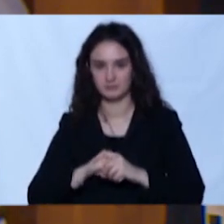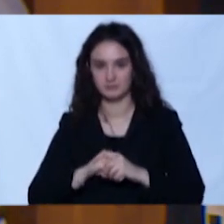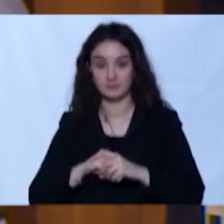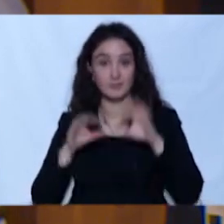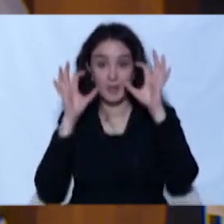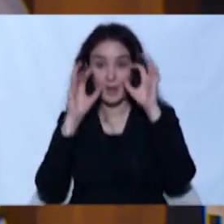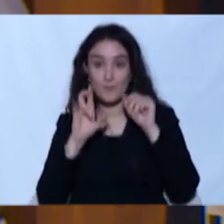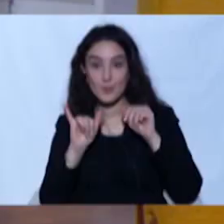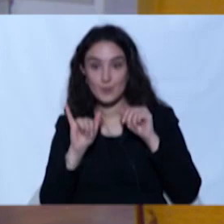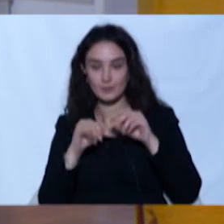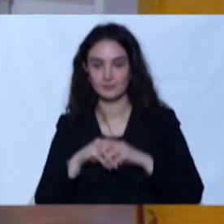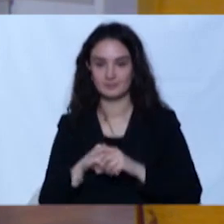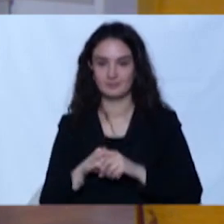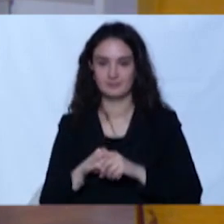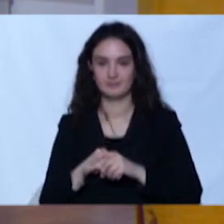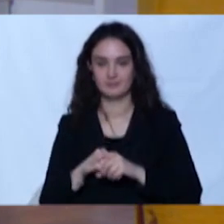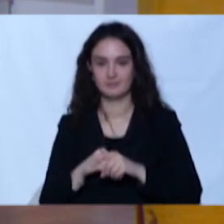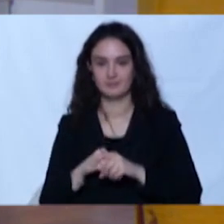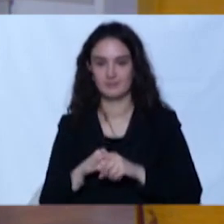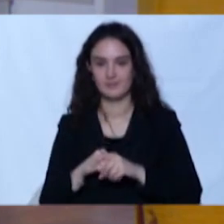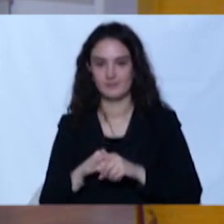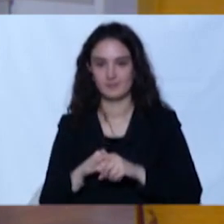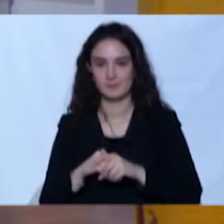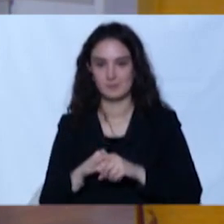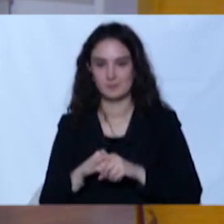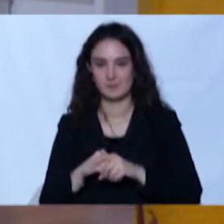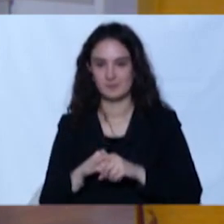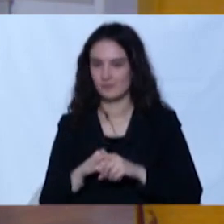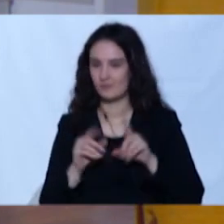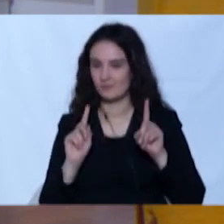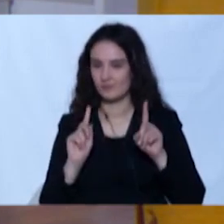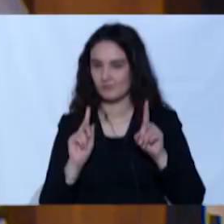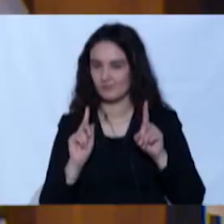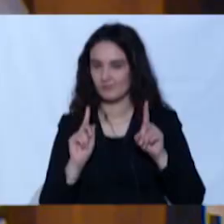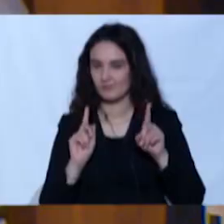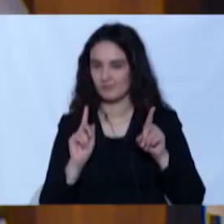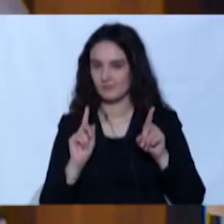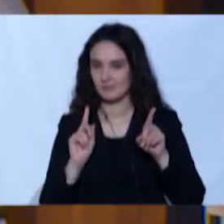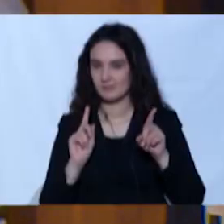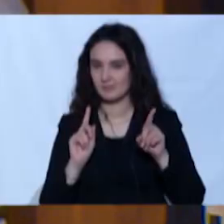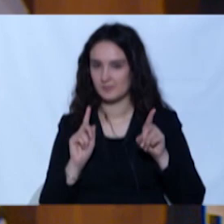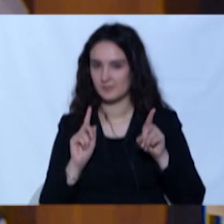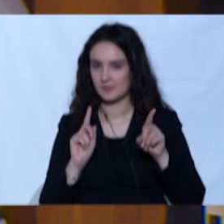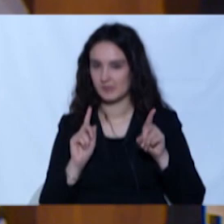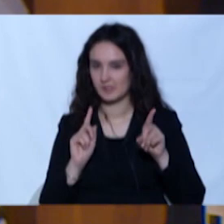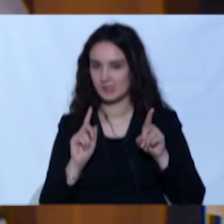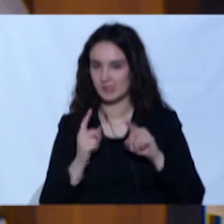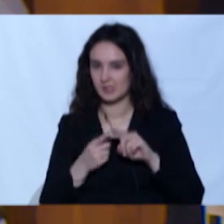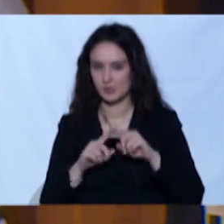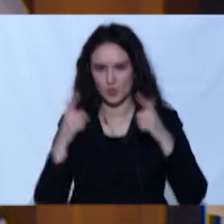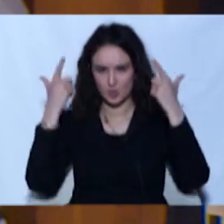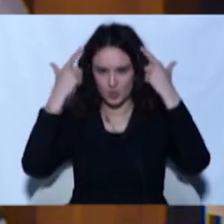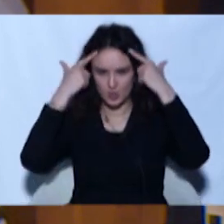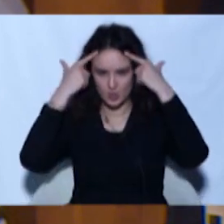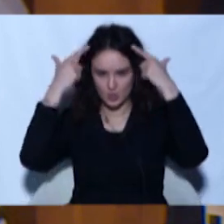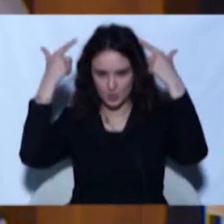Owl. Good job. What animal is this? It has big